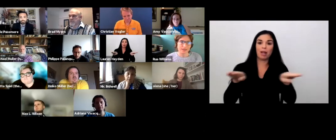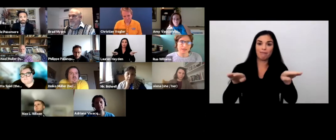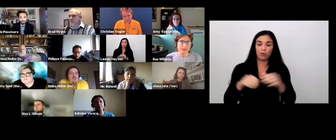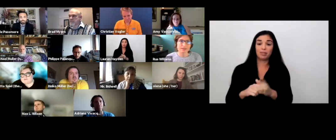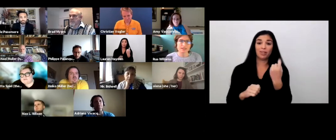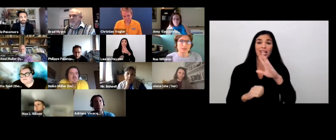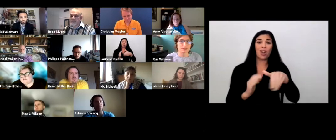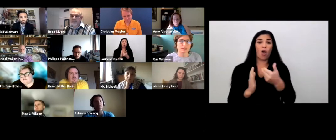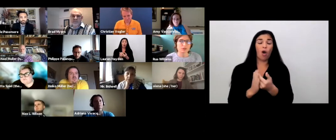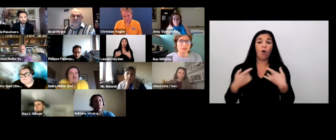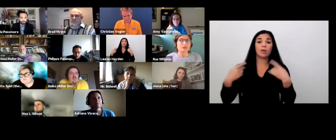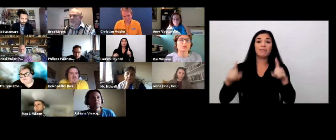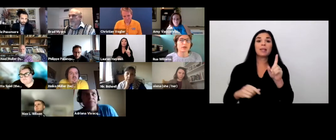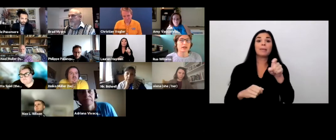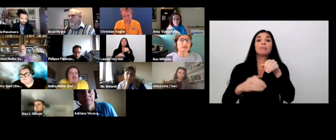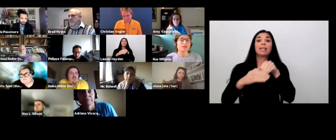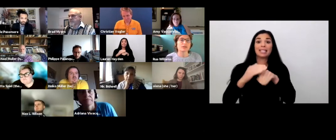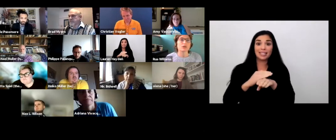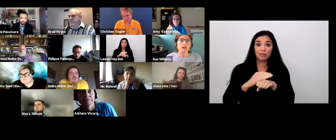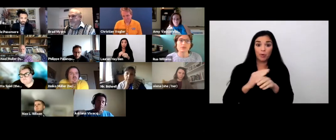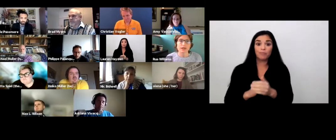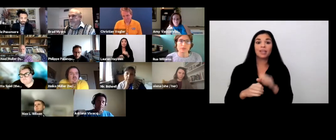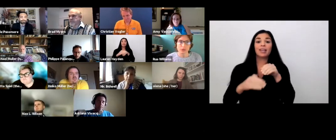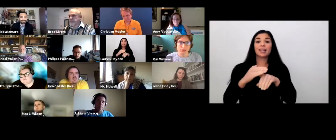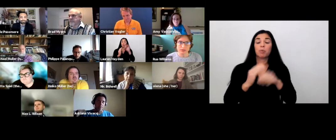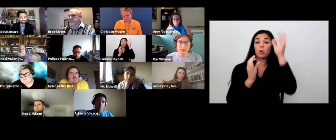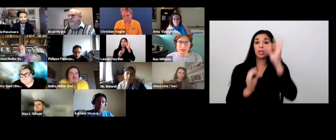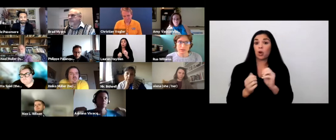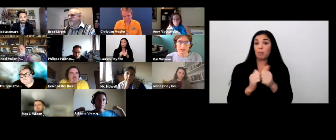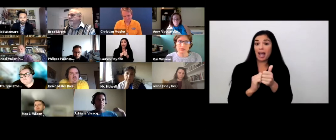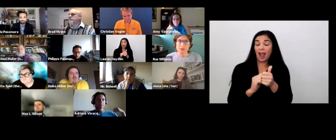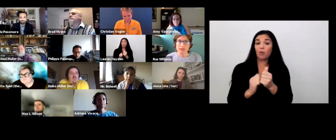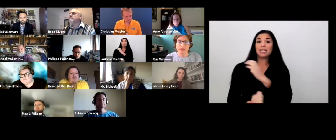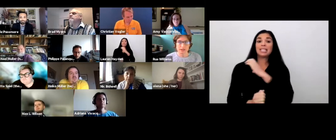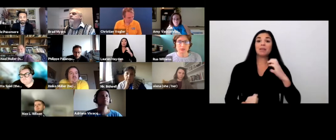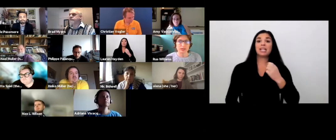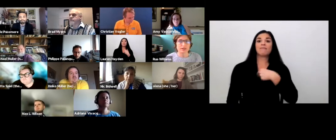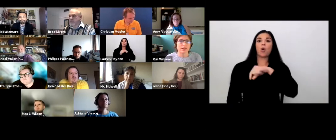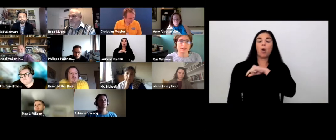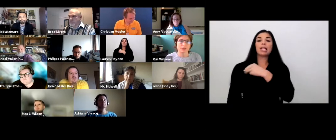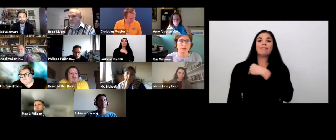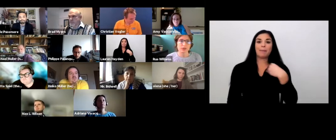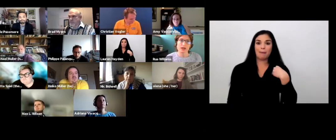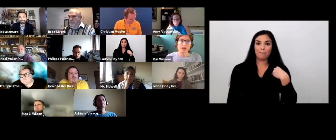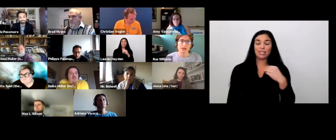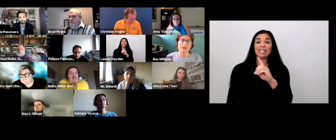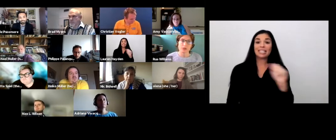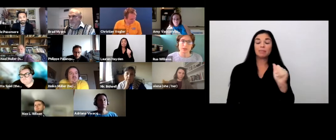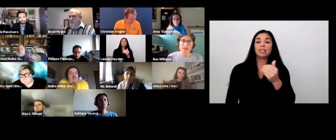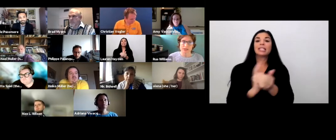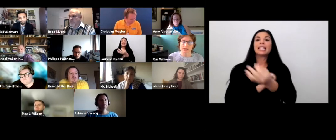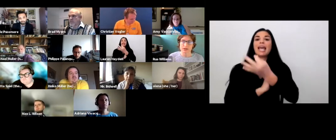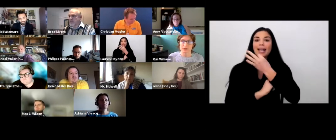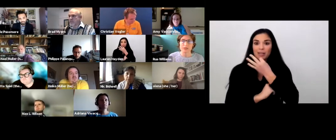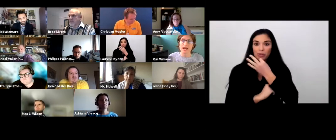And this accessibility should be determined by a committee of qualified members of disability experts and not simply relying on the